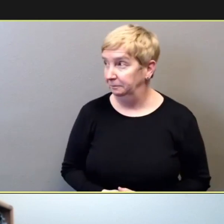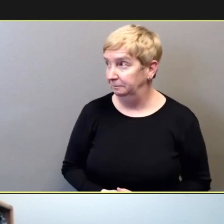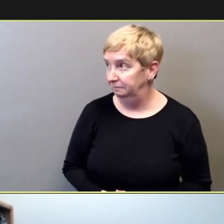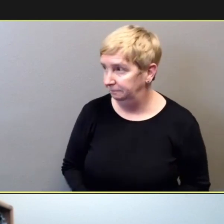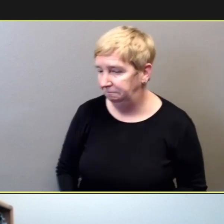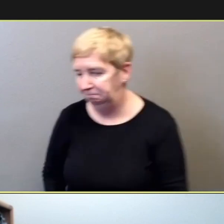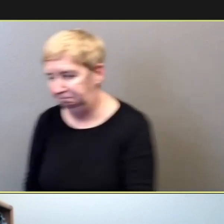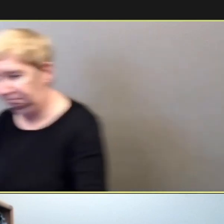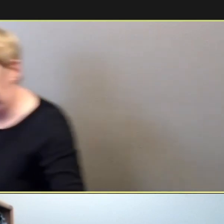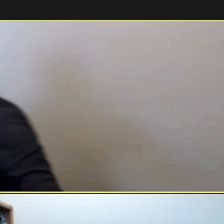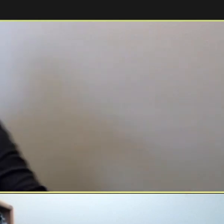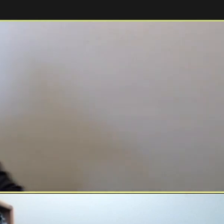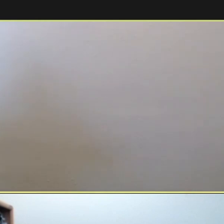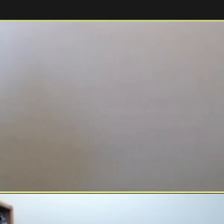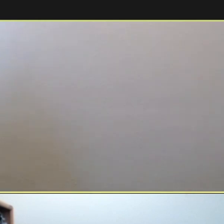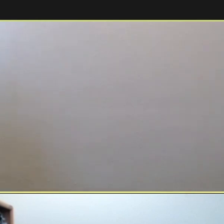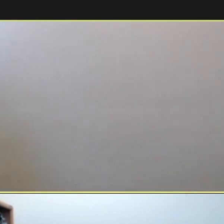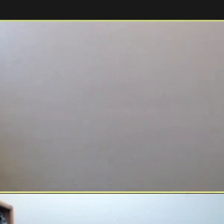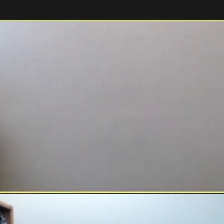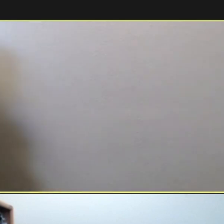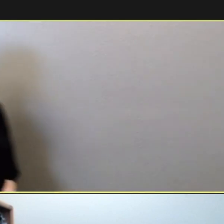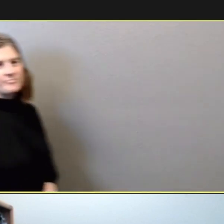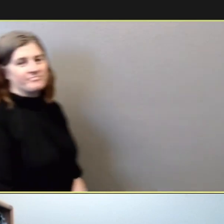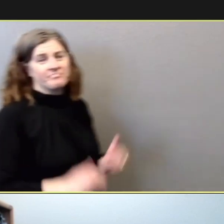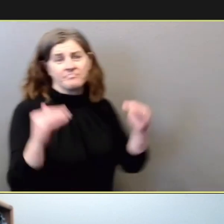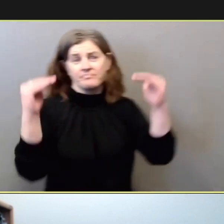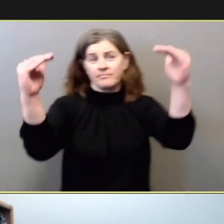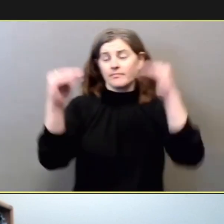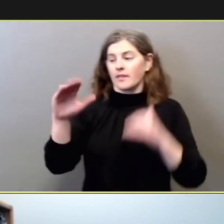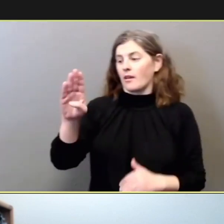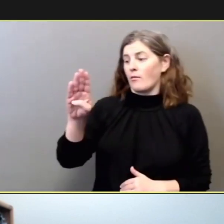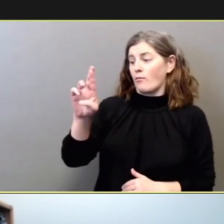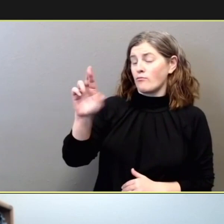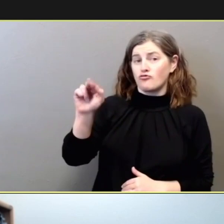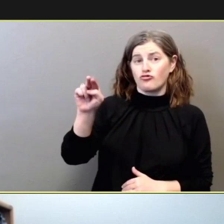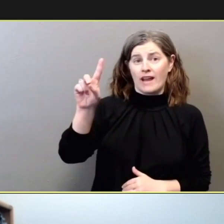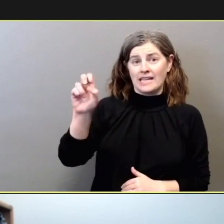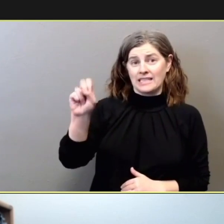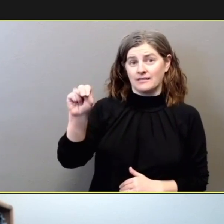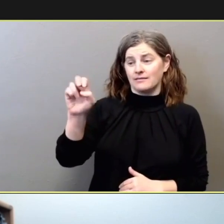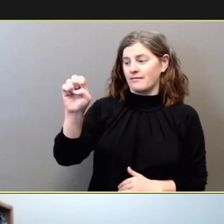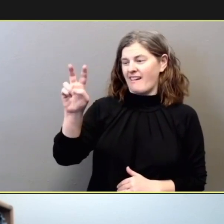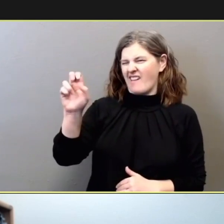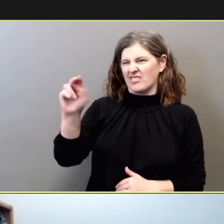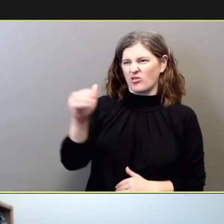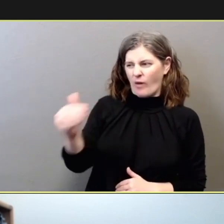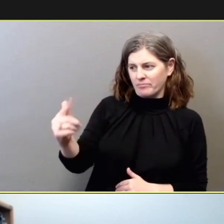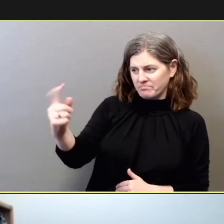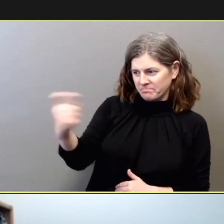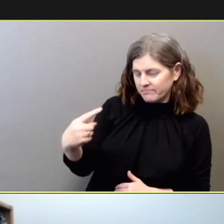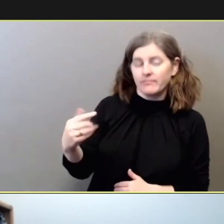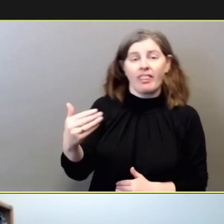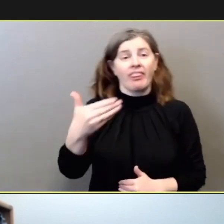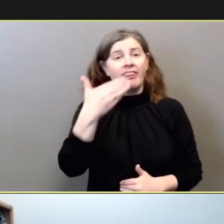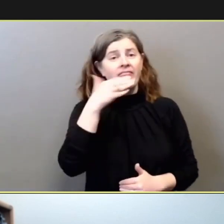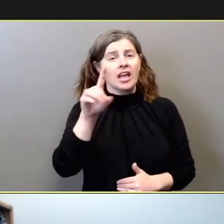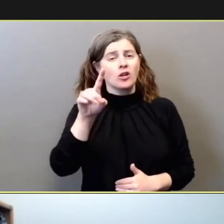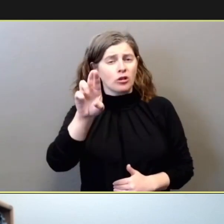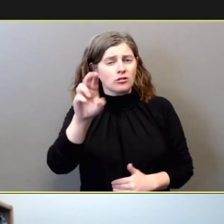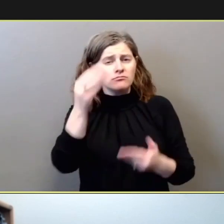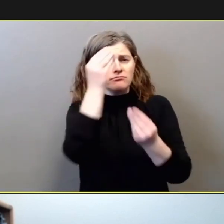Thank you, everyone. Brandon, you're next. Go ahead with your question. Thank you, doctors. Yeah, I want